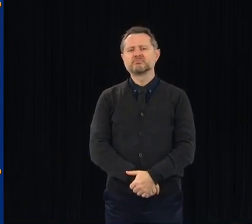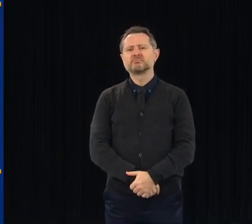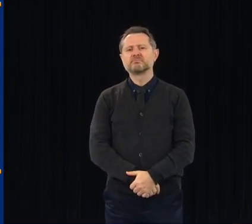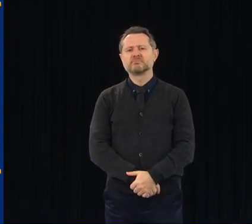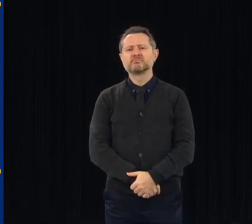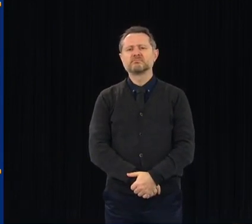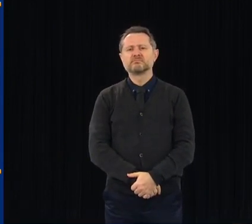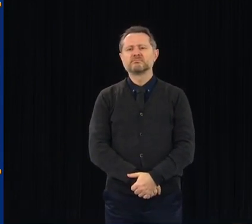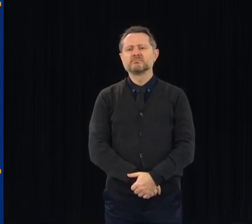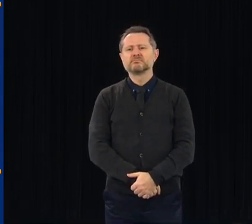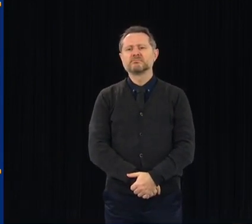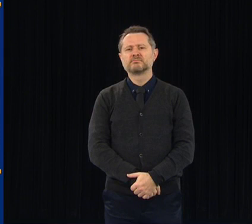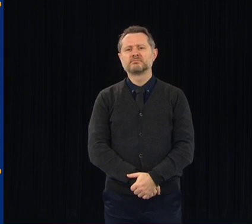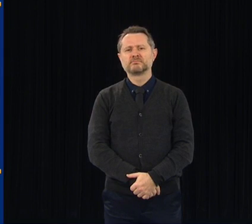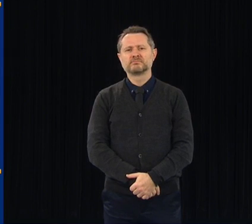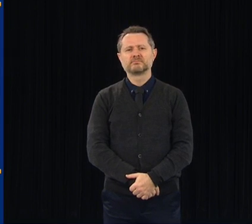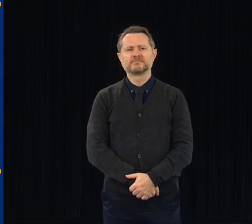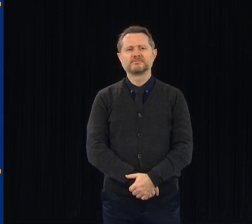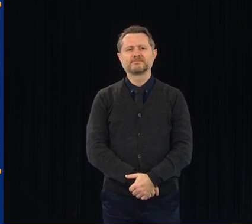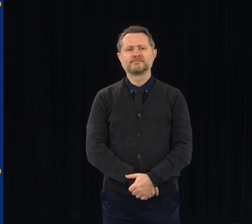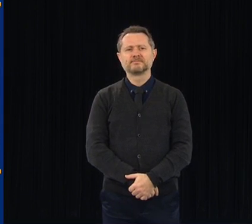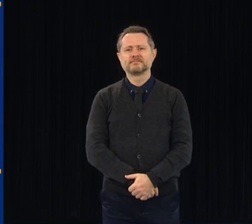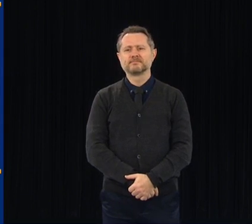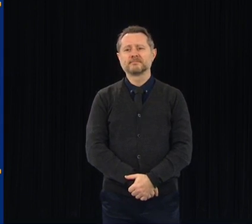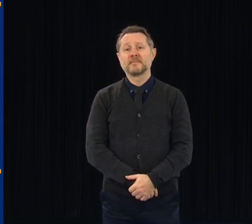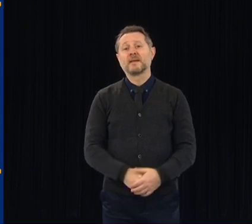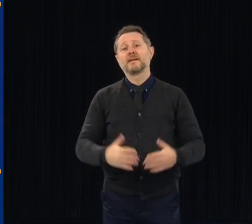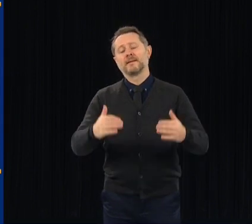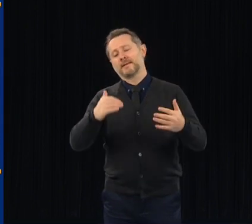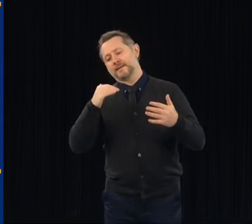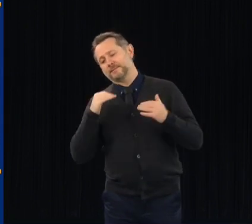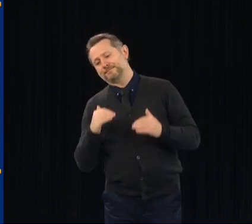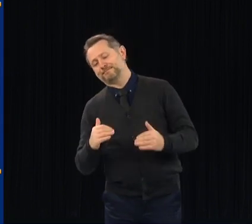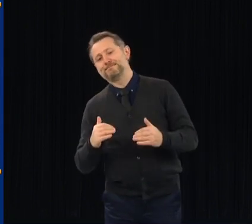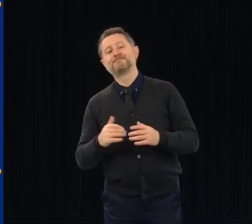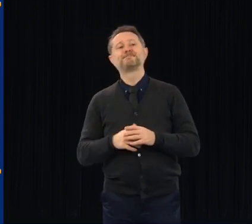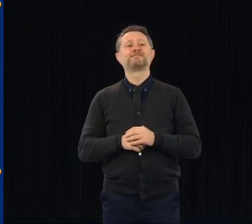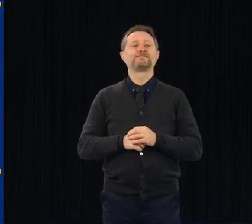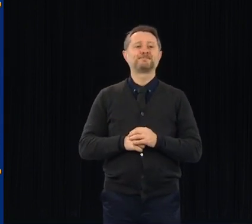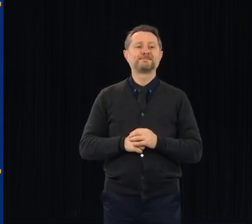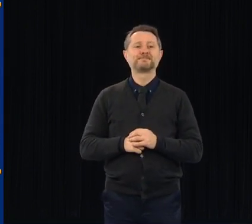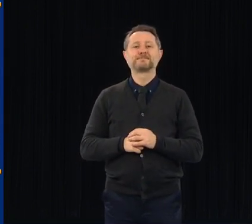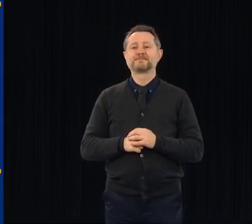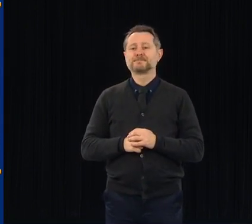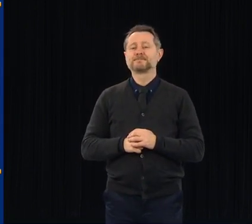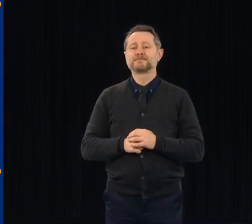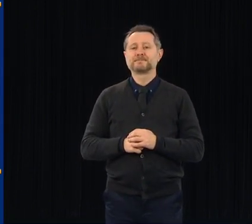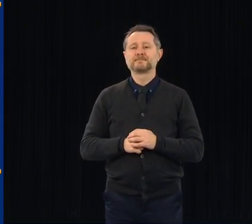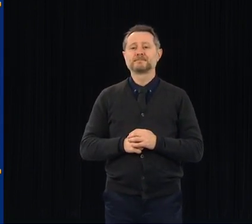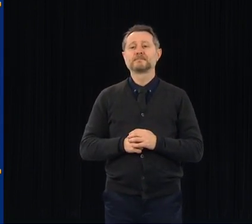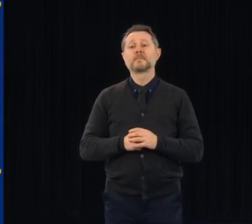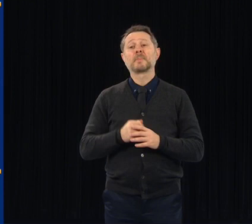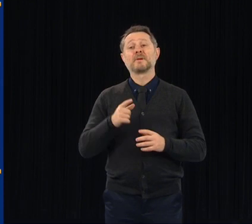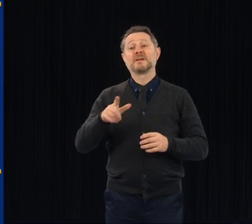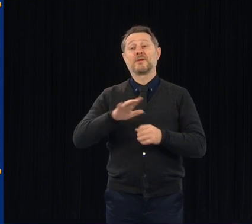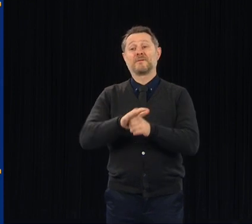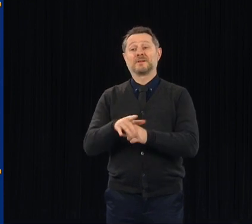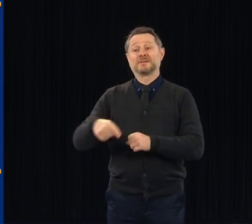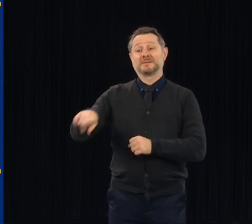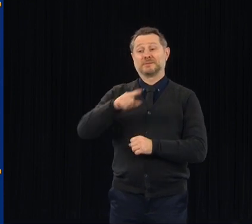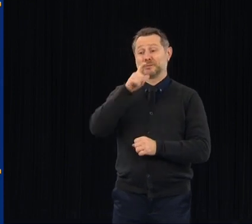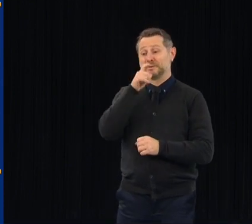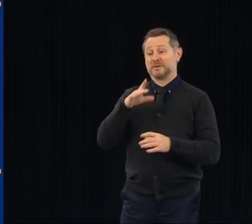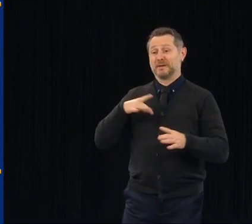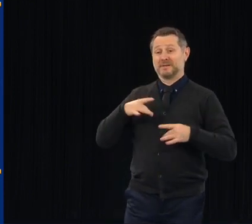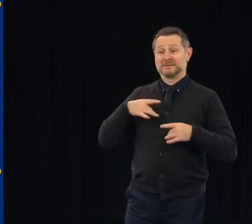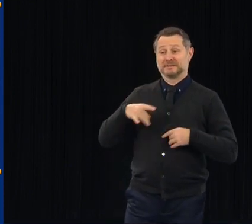On a different, somewhat lighter note, there's an accompanying affliction to the coronavirus that we talked about early on.